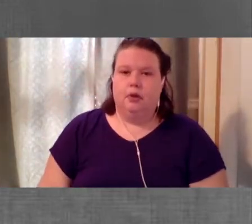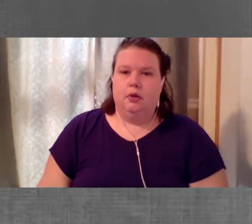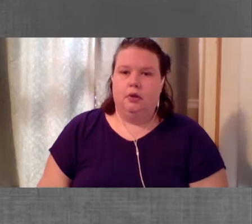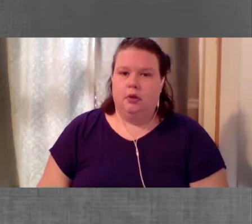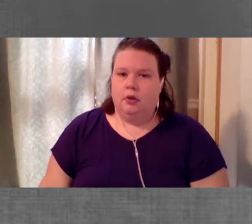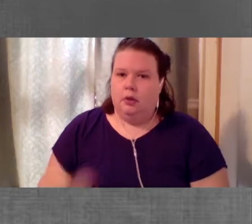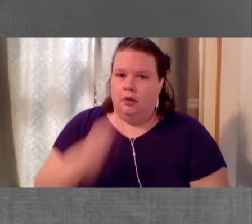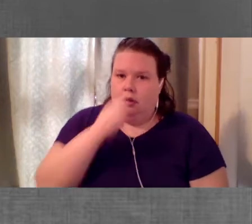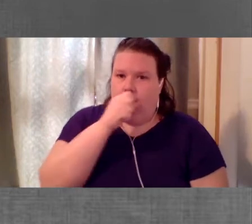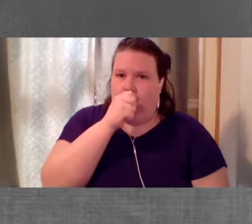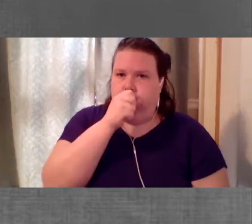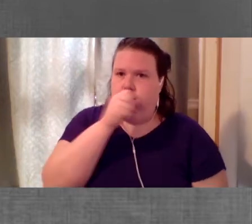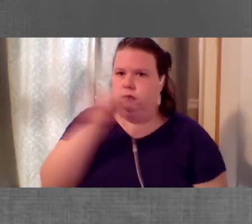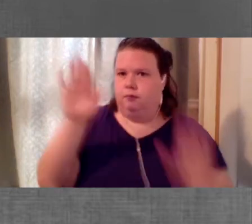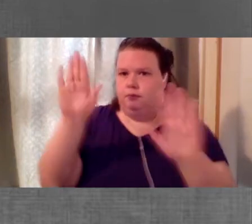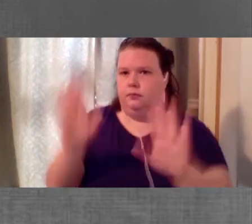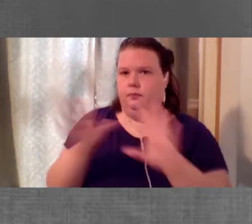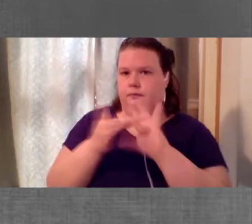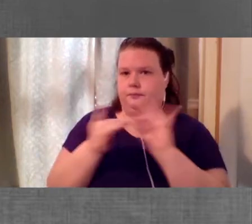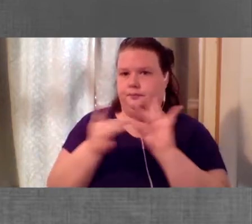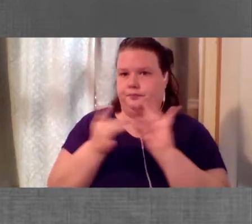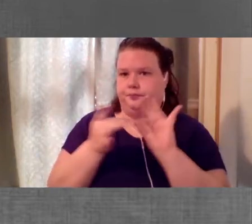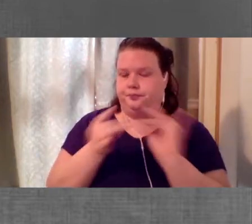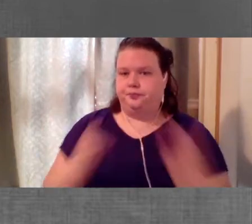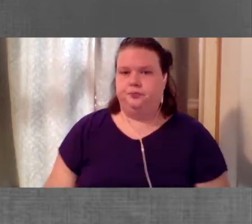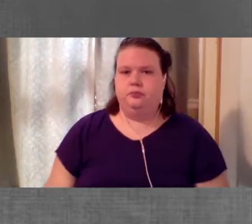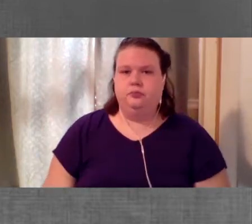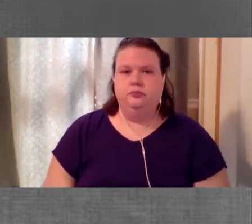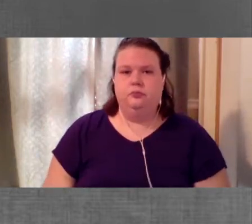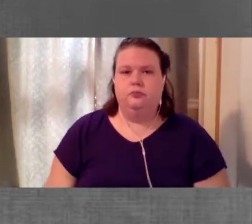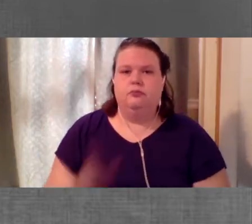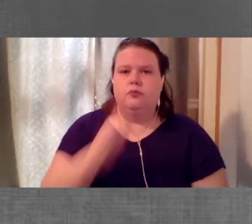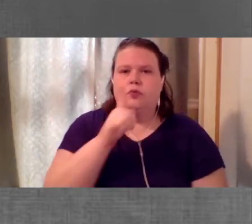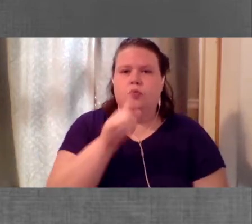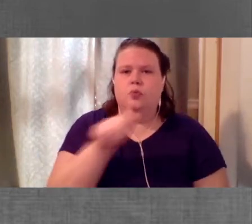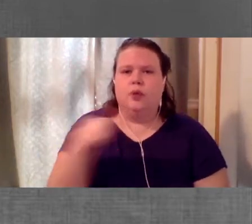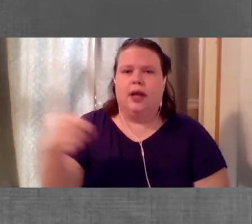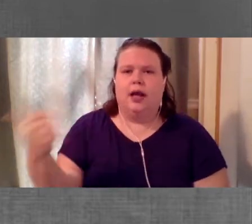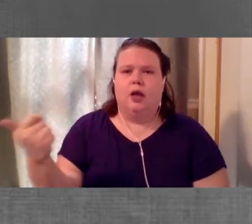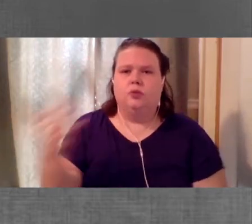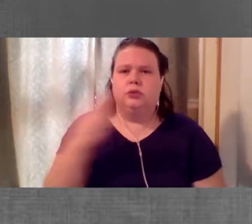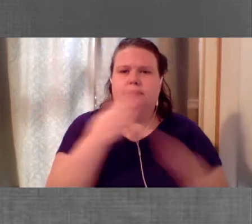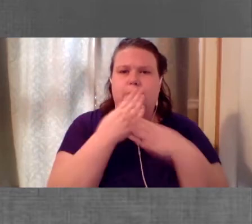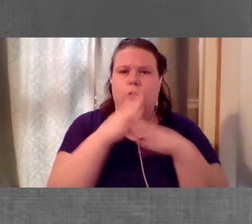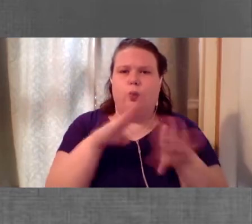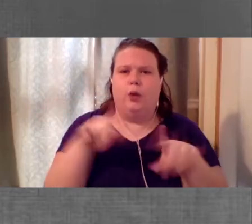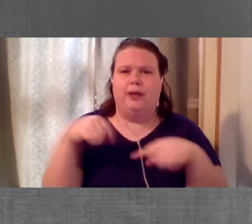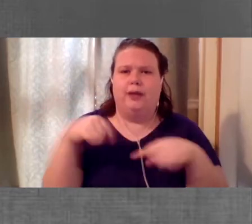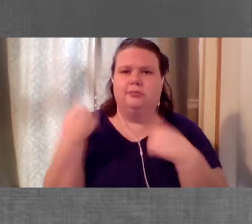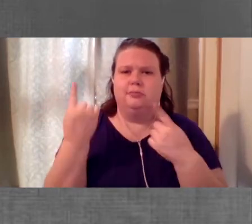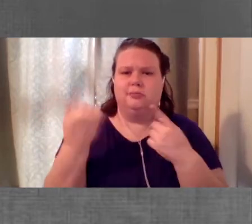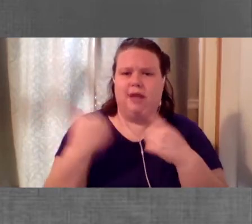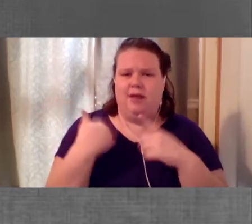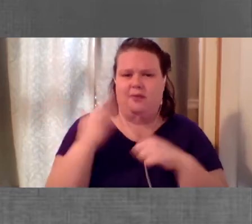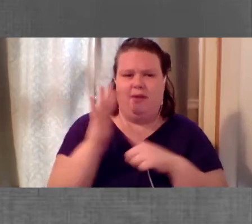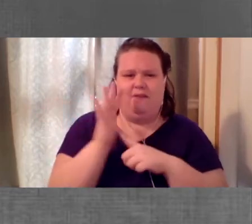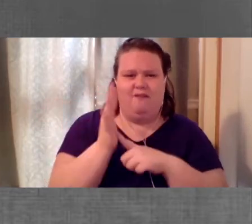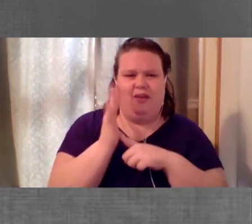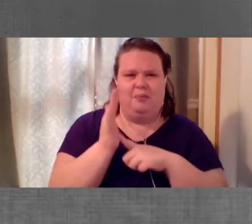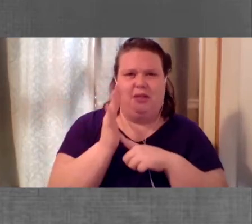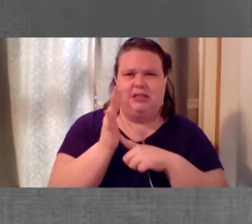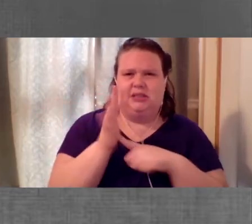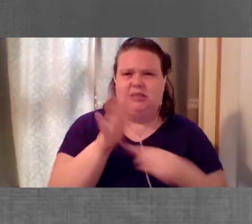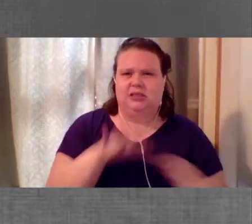Great comment. Let's see who else has been quiet. We've got probably got about five more minutes.